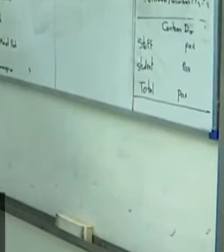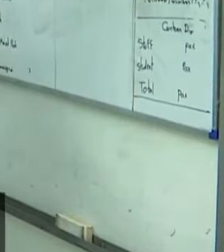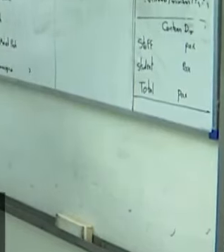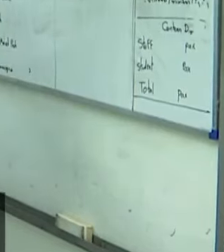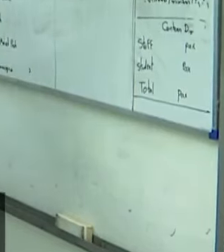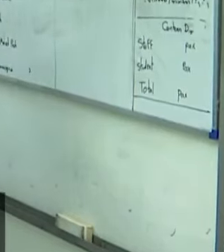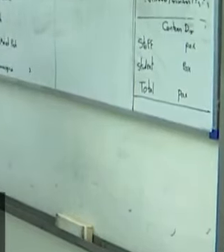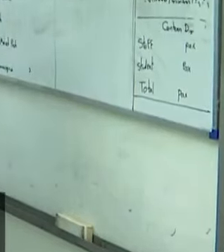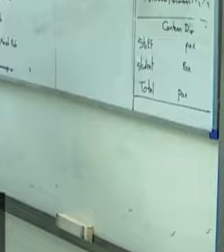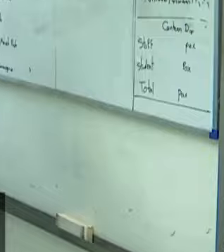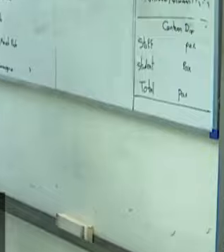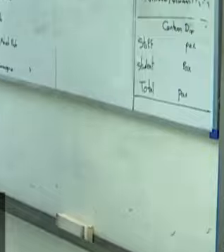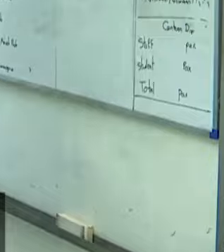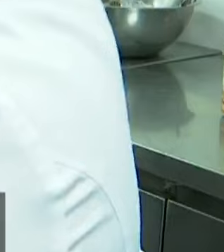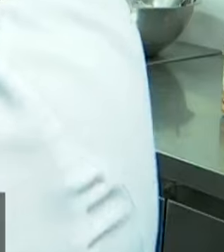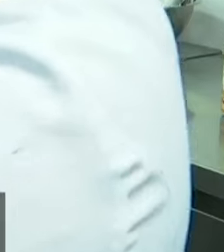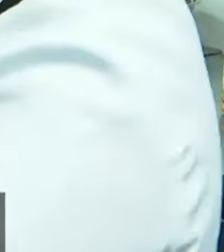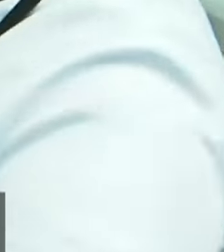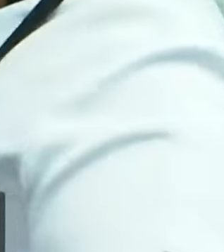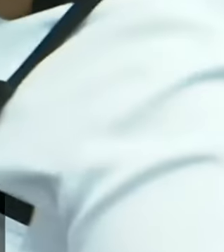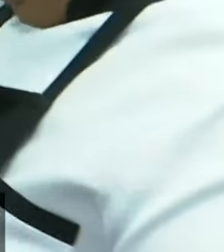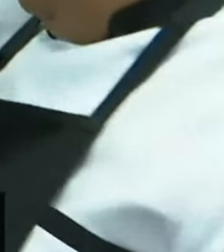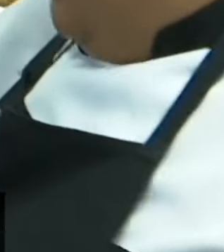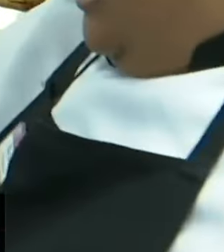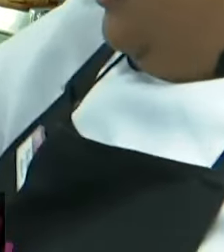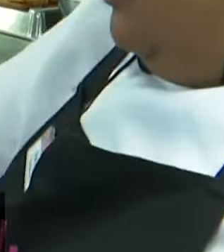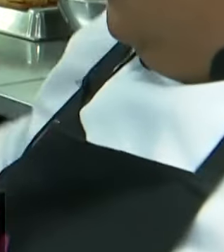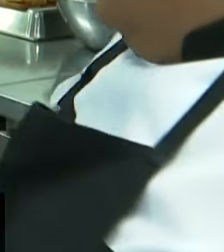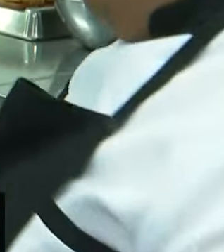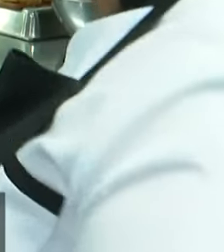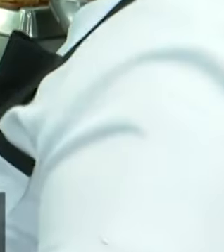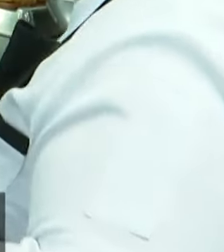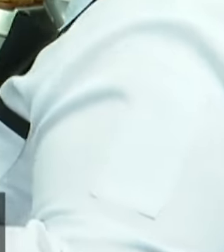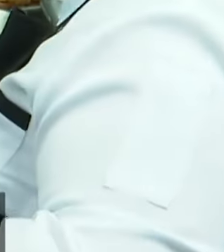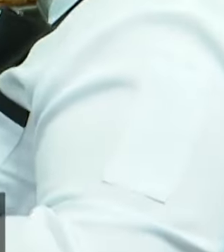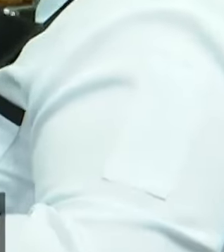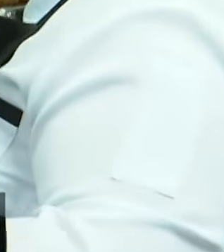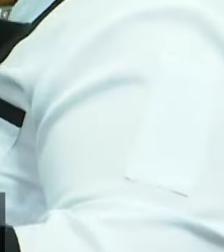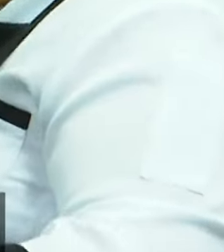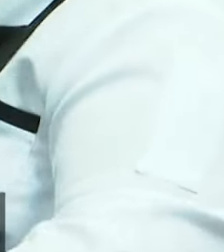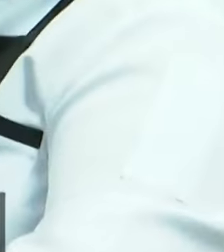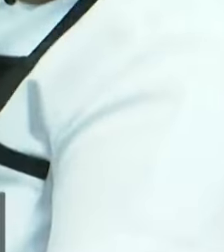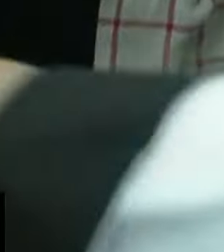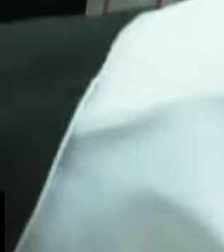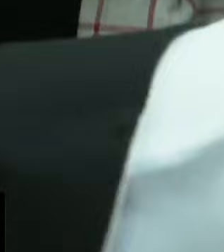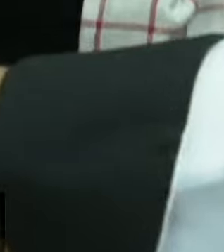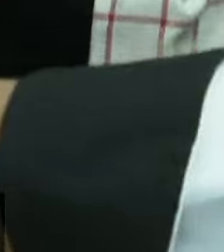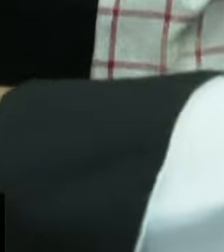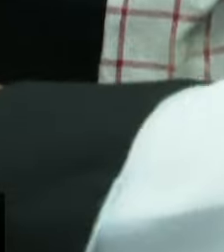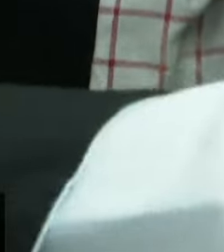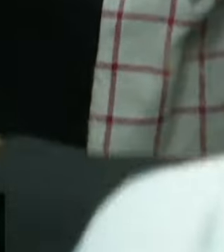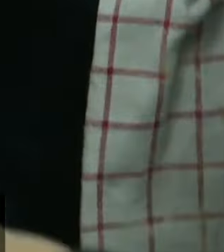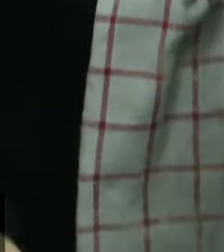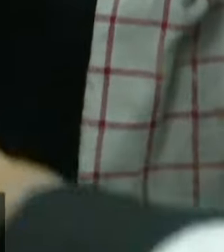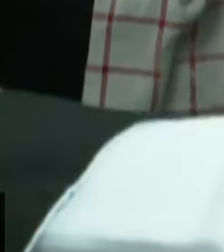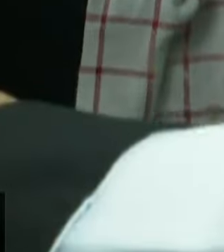that we give them also a second family. And I think that's why Pimali and the strengths of the weapon